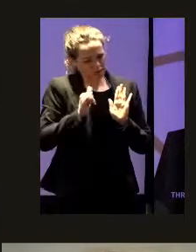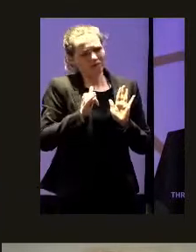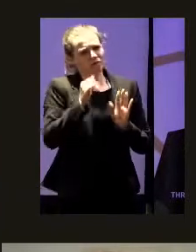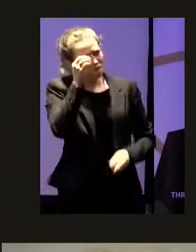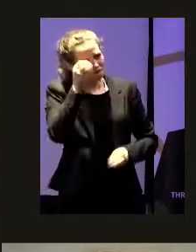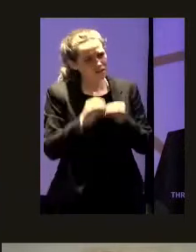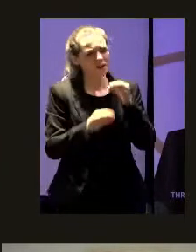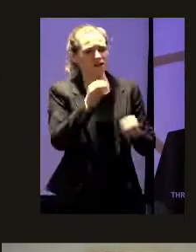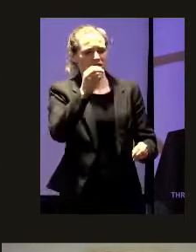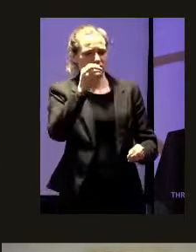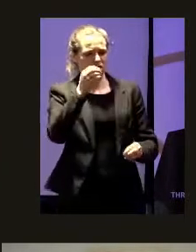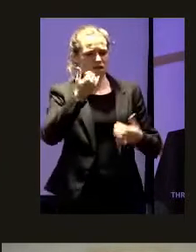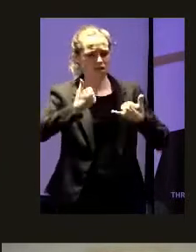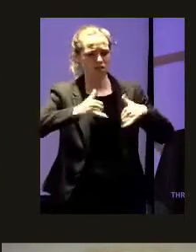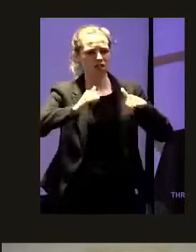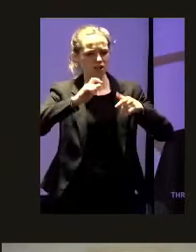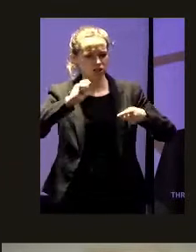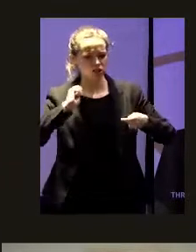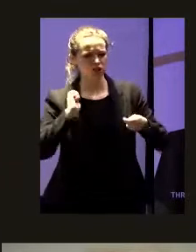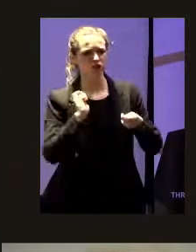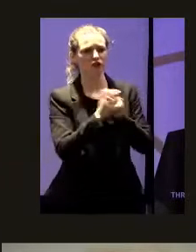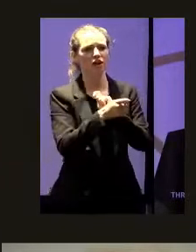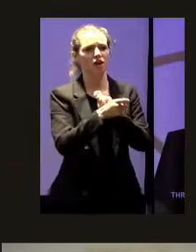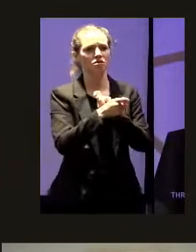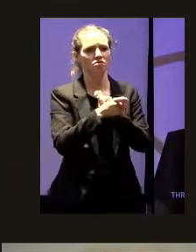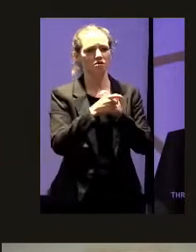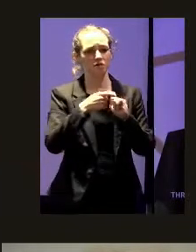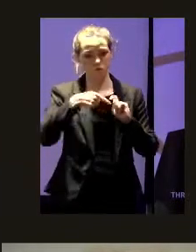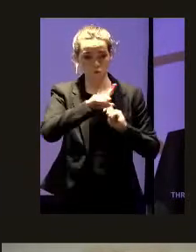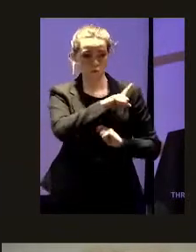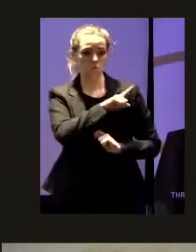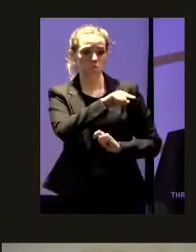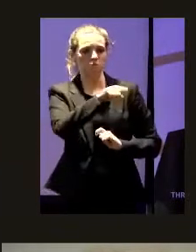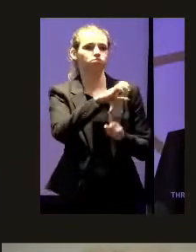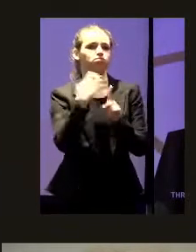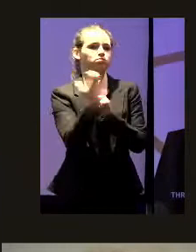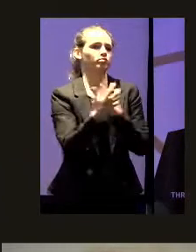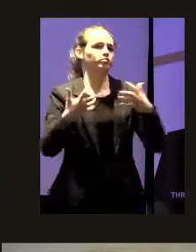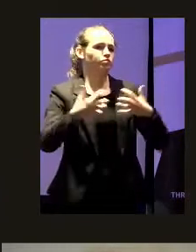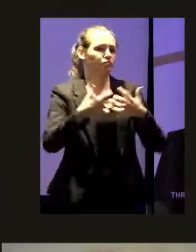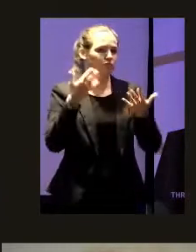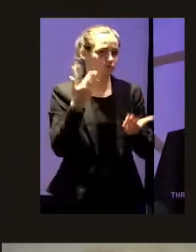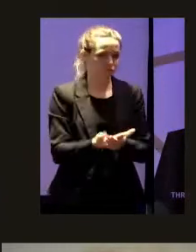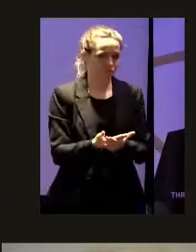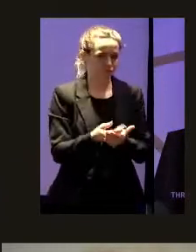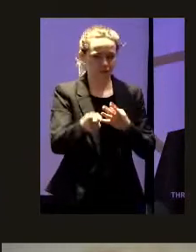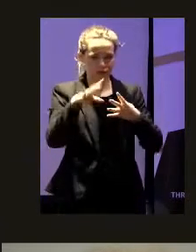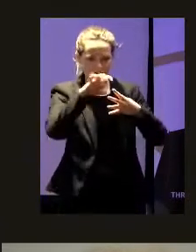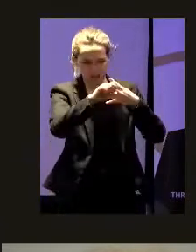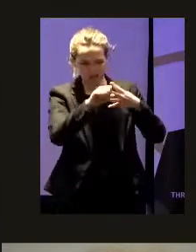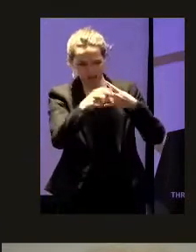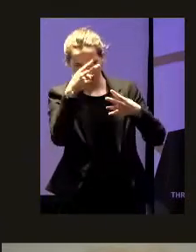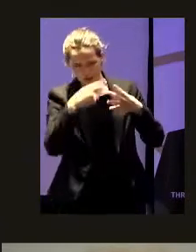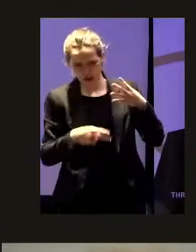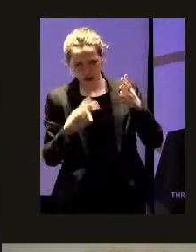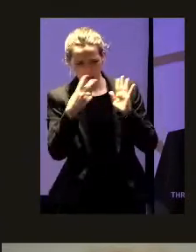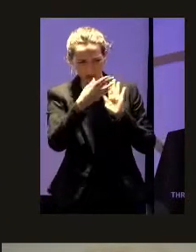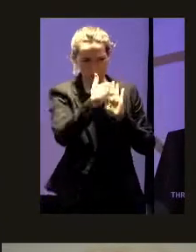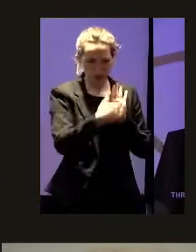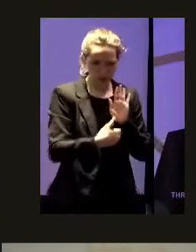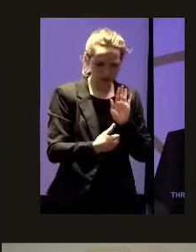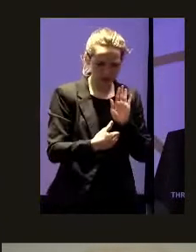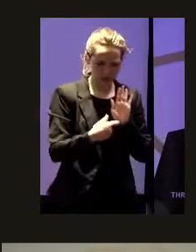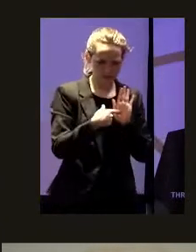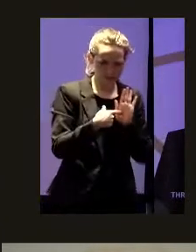changing environment. And therefore, a number of gaps were identified in order to improve the operations